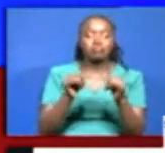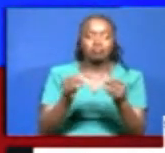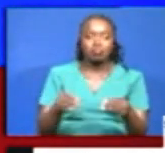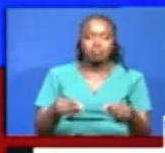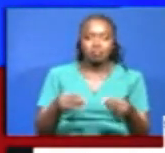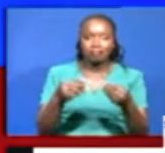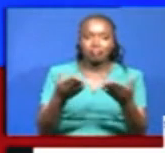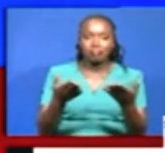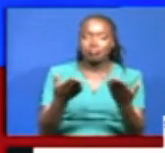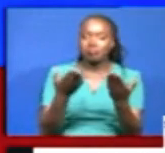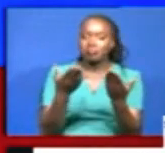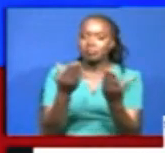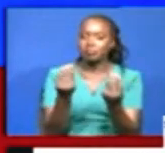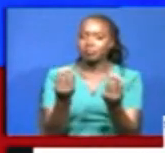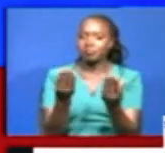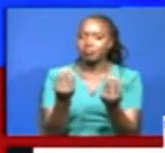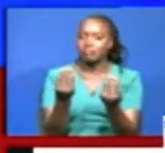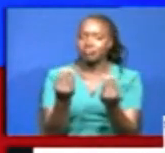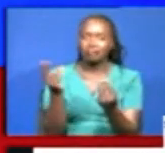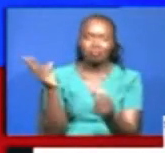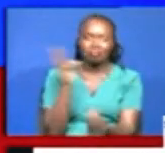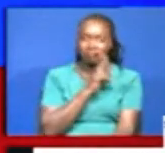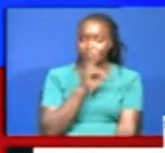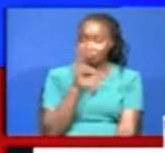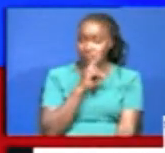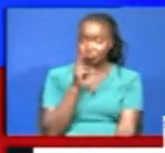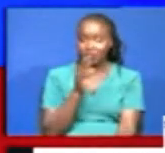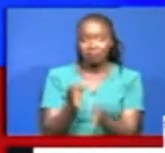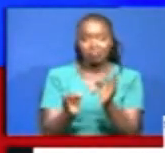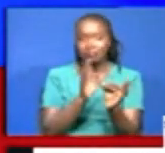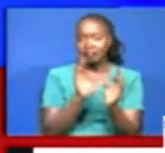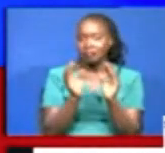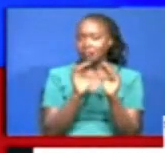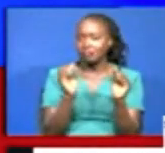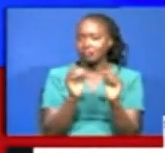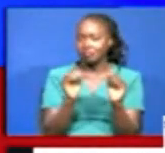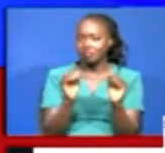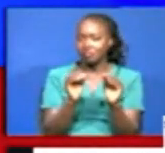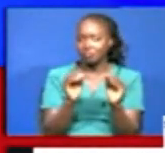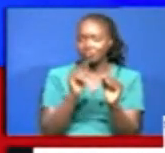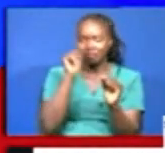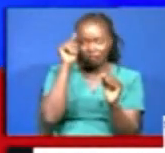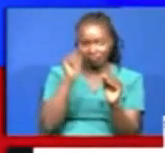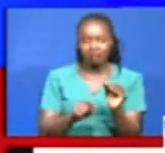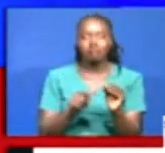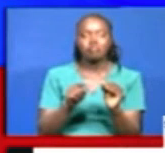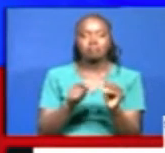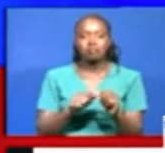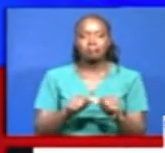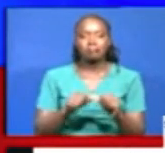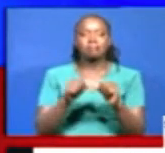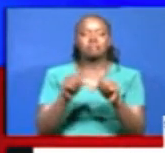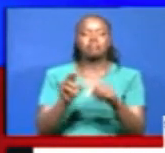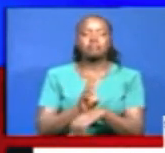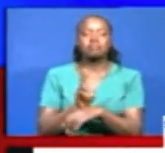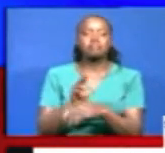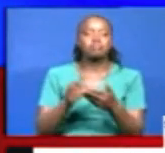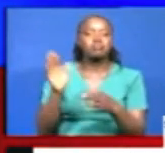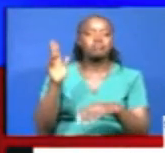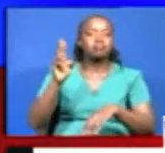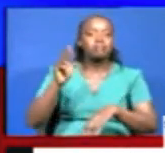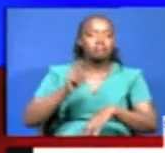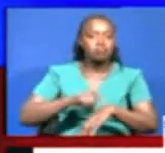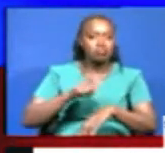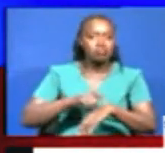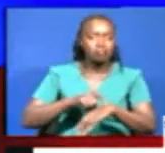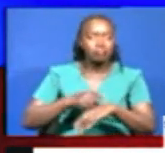is simply cruel and unjust. We cannot afford to spend more time skirting